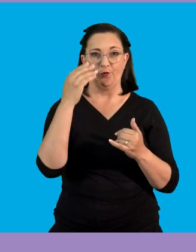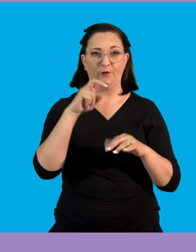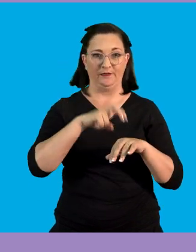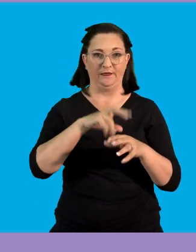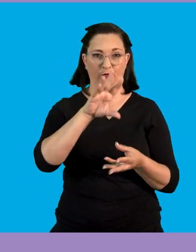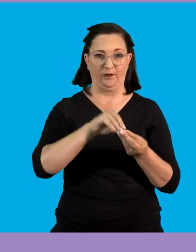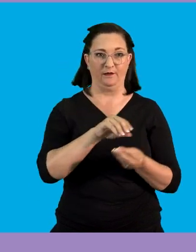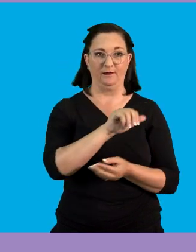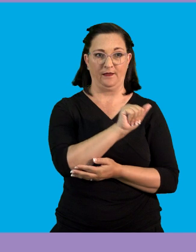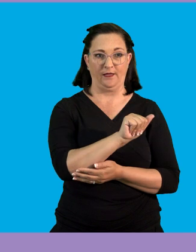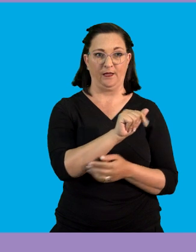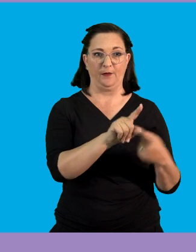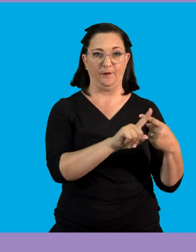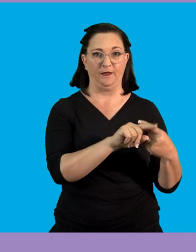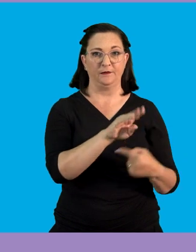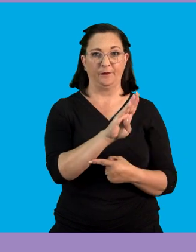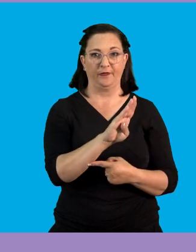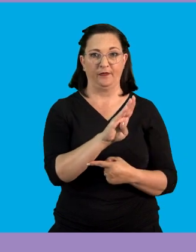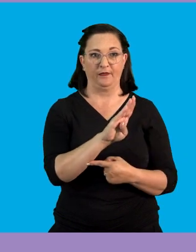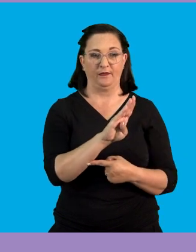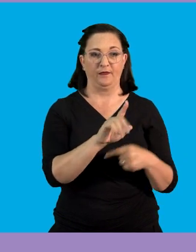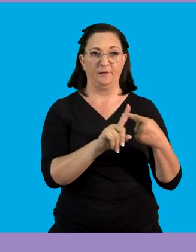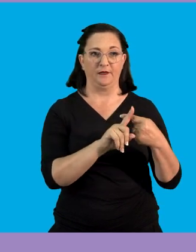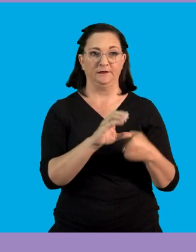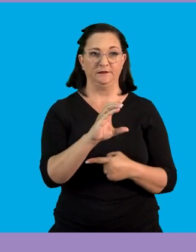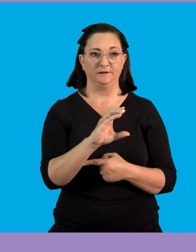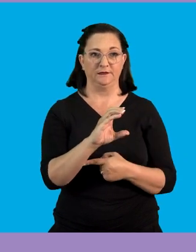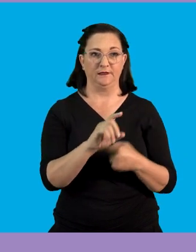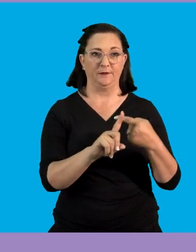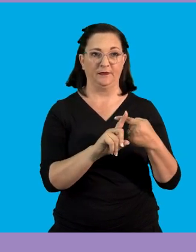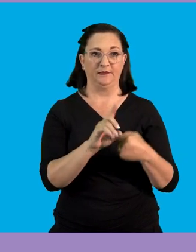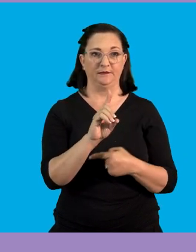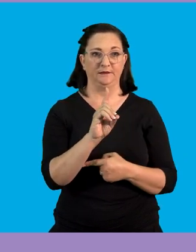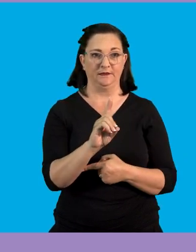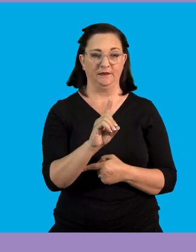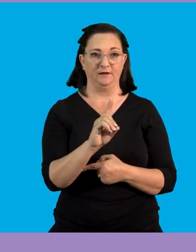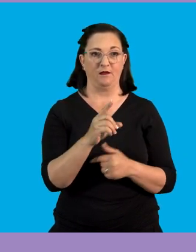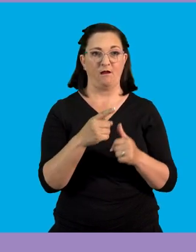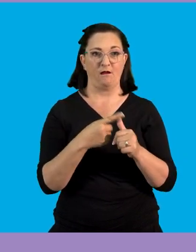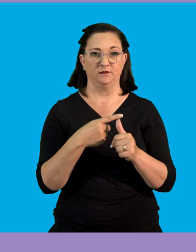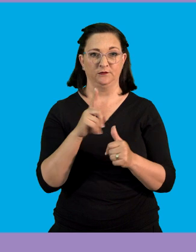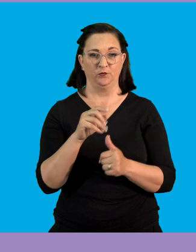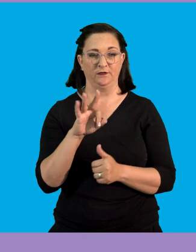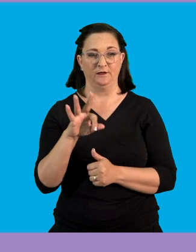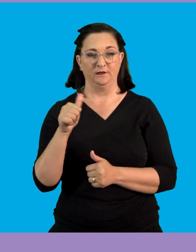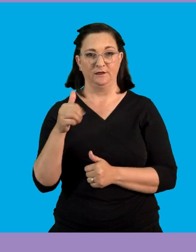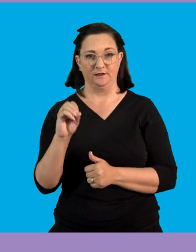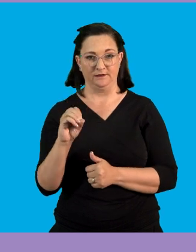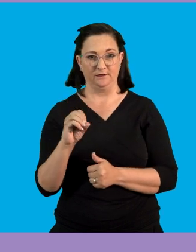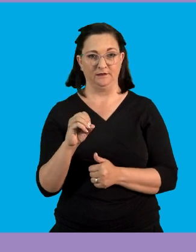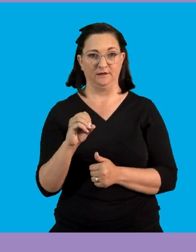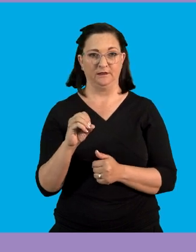together, angle A plus angle B plus angle C plus angle D should give